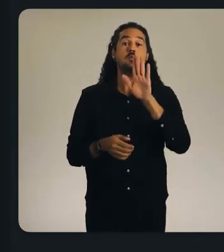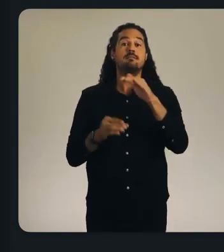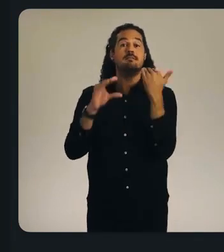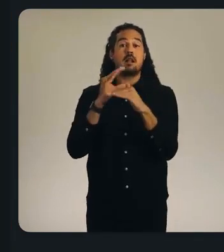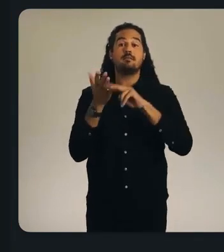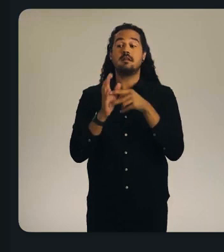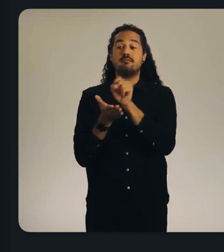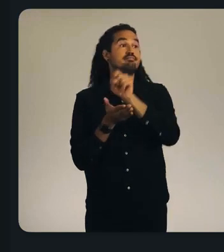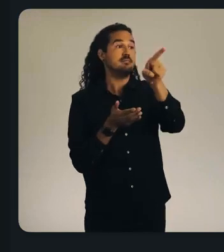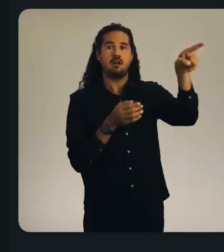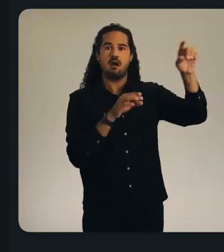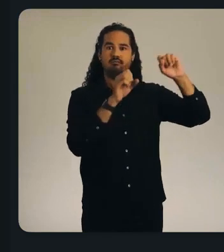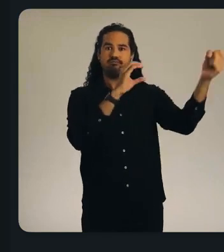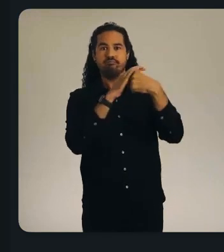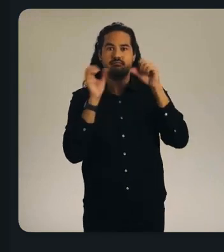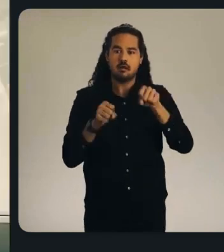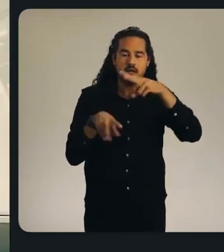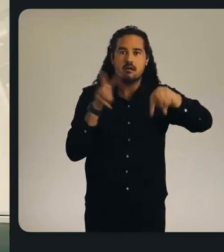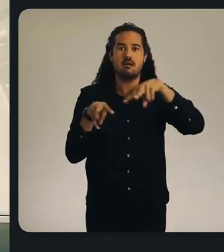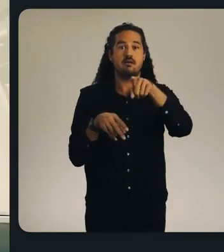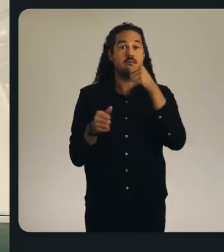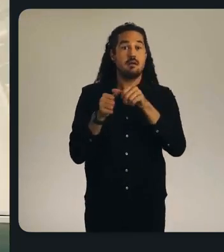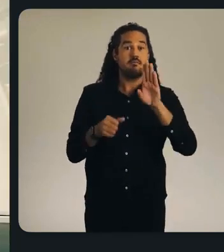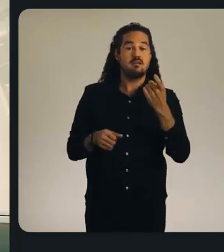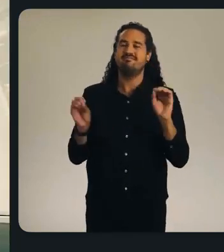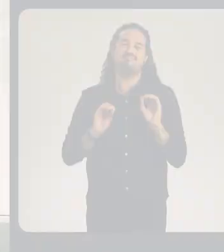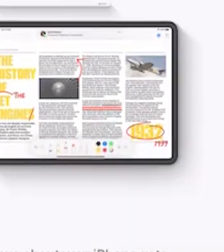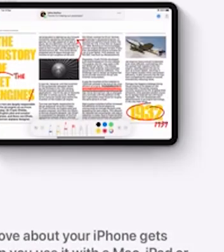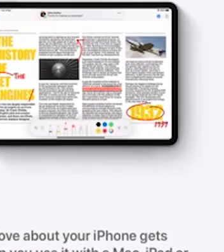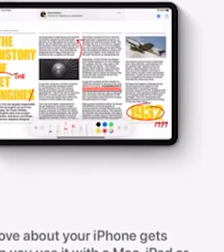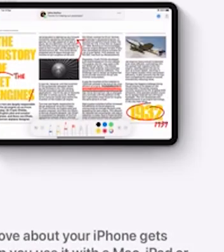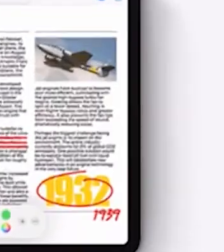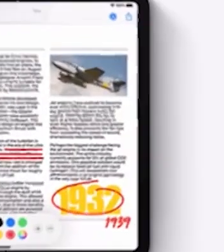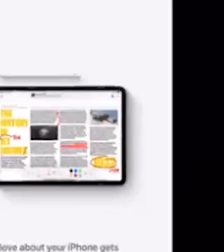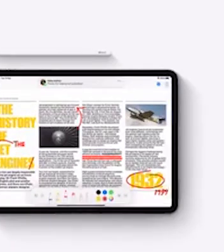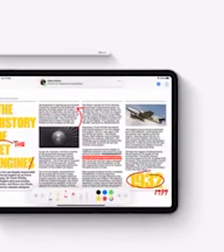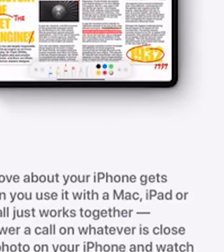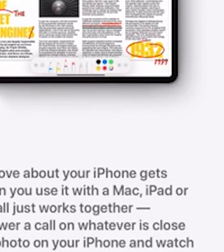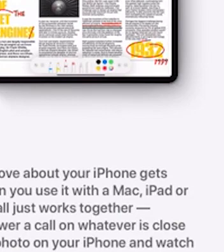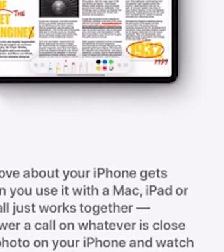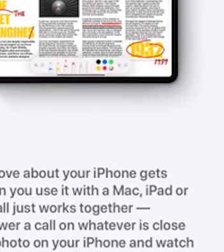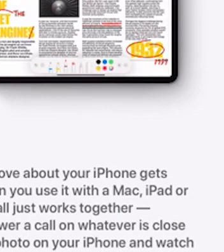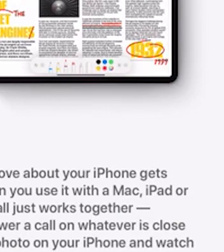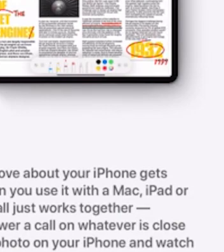address and prevents senders from learning about your mail activity. Another huge benefit of owning an iPhone